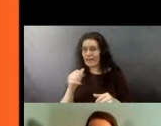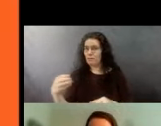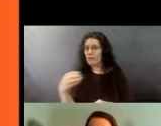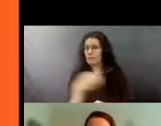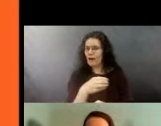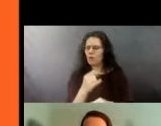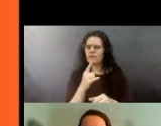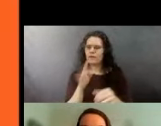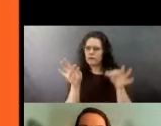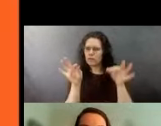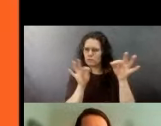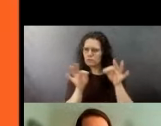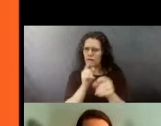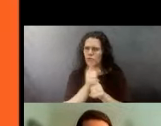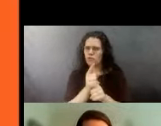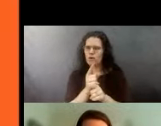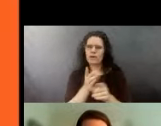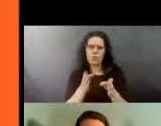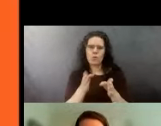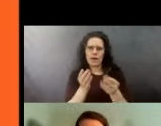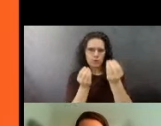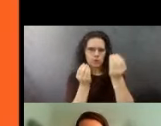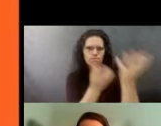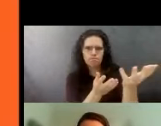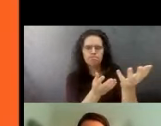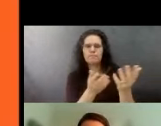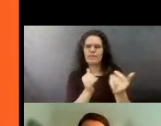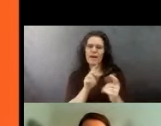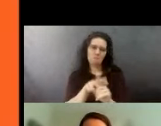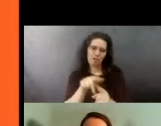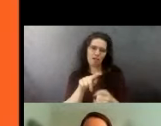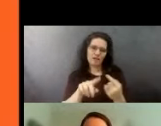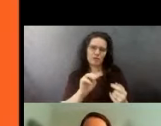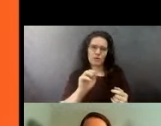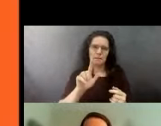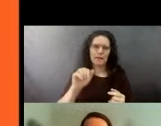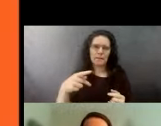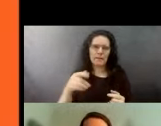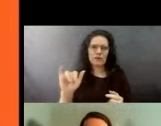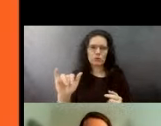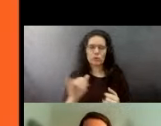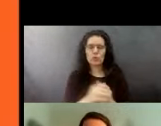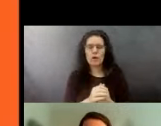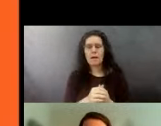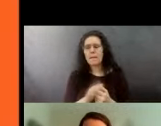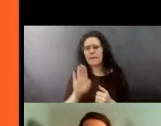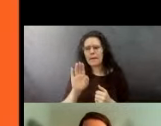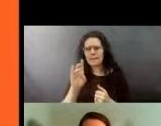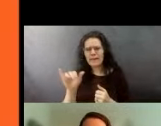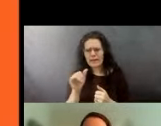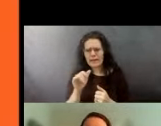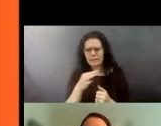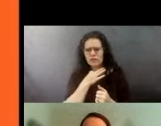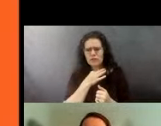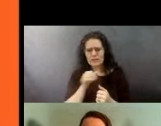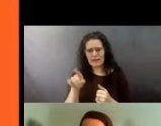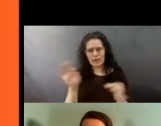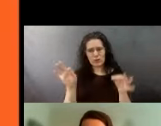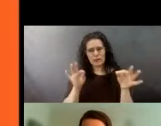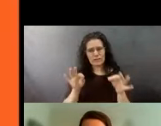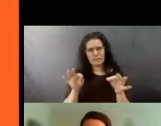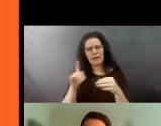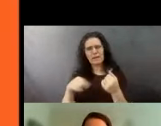same is true in the medical legal partnership space. Bethany, I'm curious if you could talk to us a bit about sort of what kind of data should